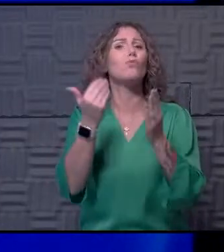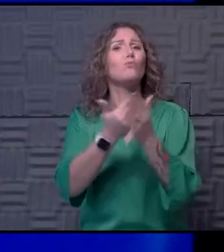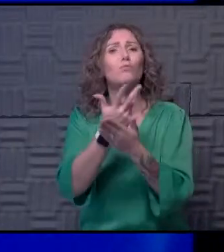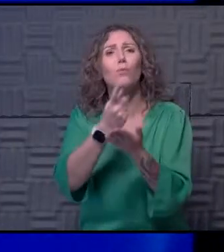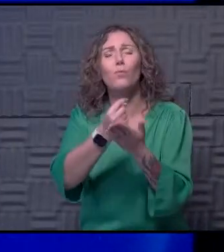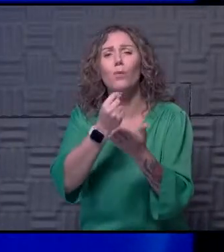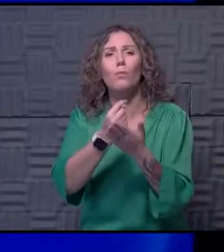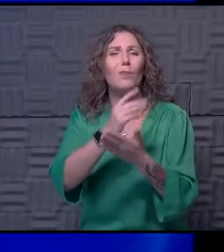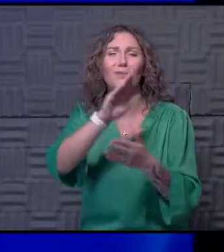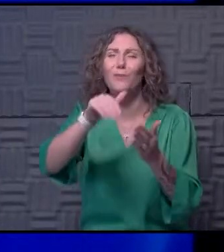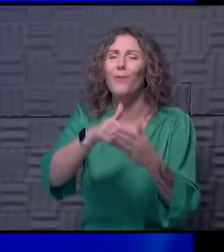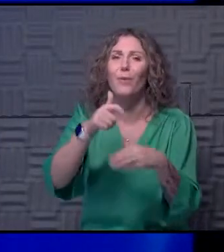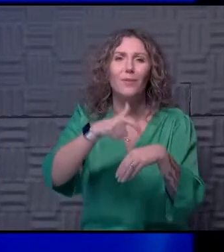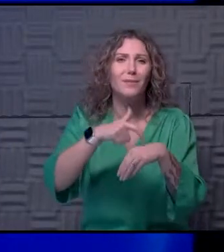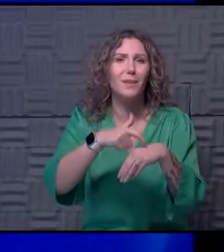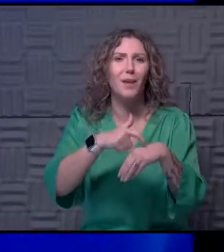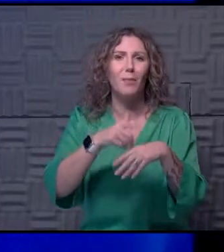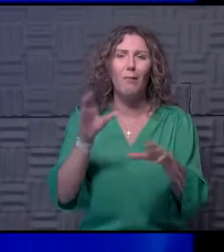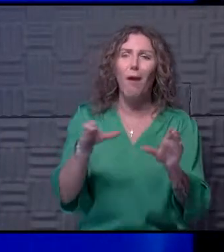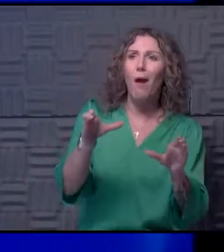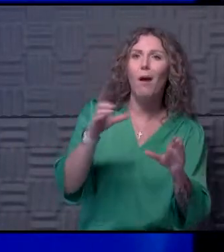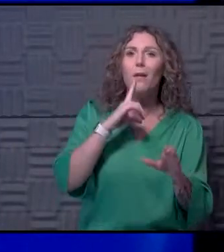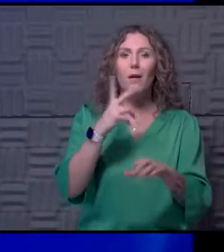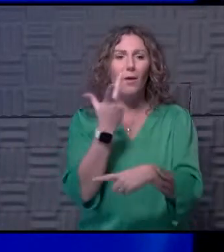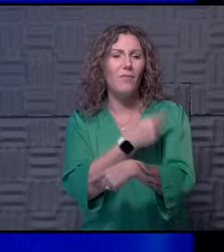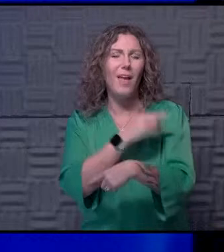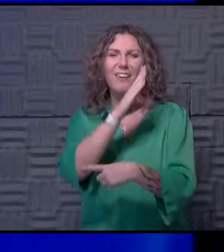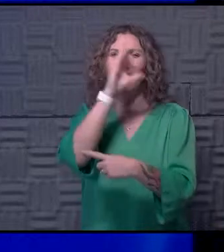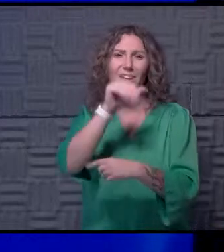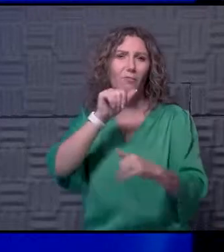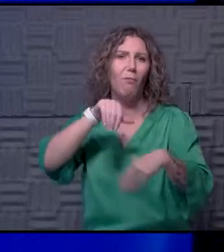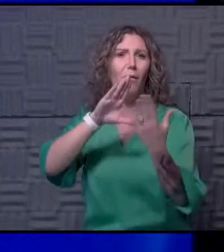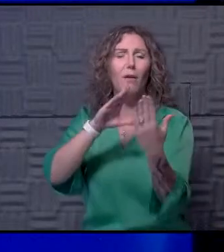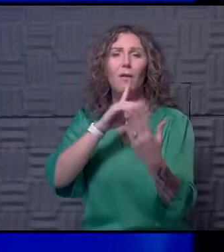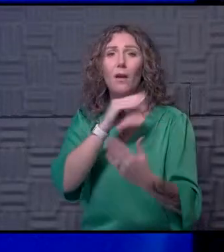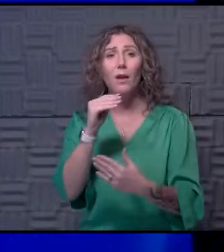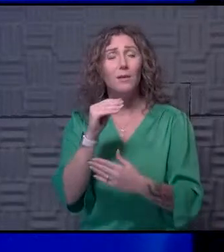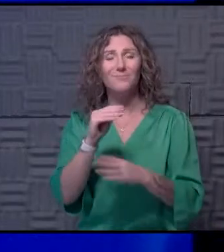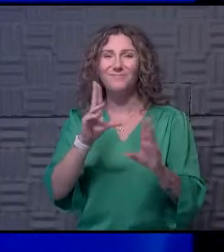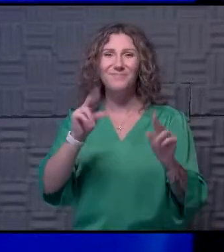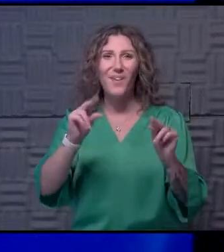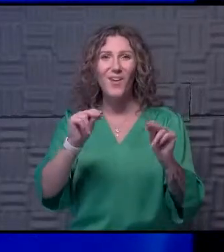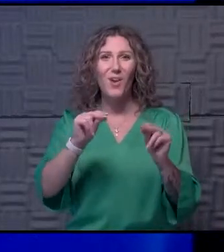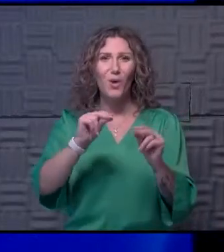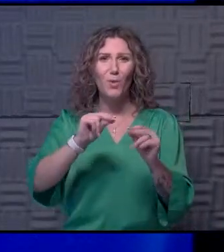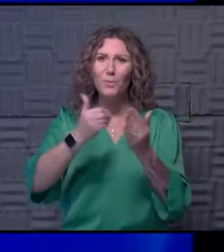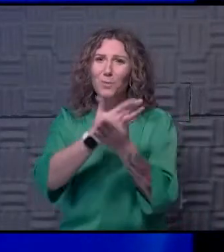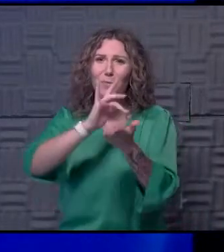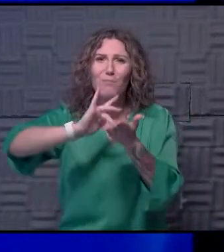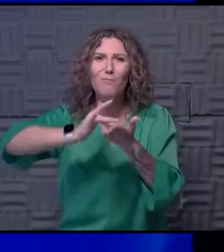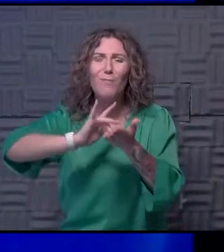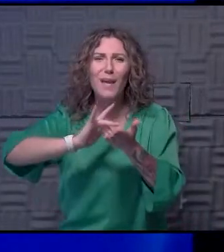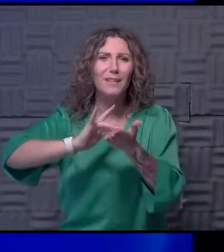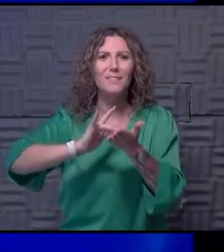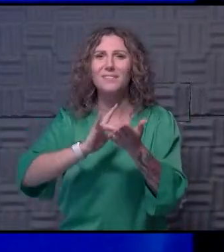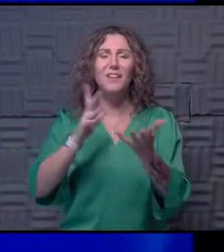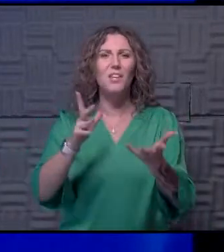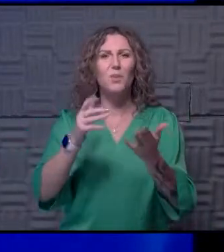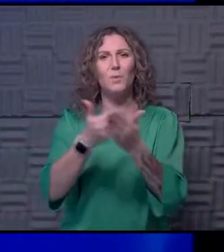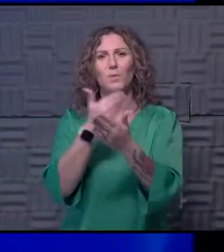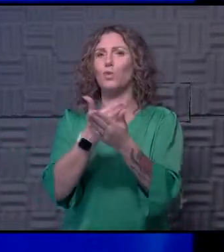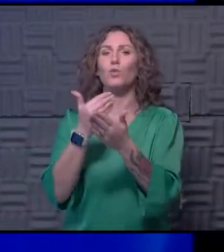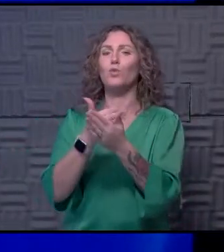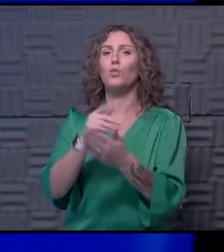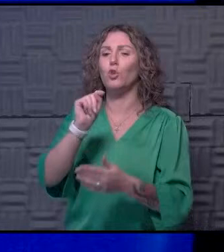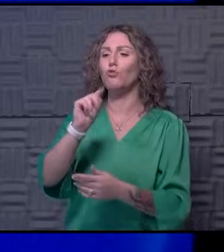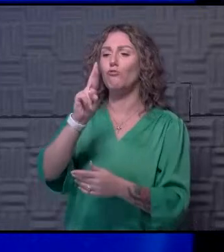all the time. We act like this vaccination, well, we never encountered this before. New drugs come out all the time. So in the CF world, this new drug came out called Trikafta.